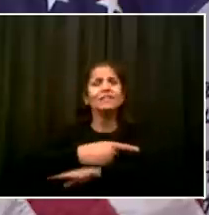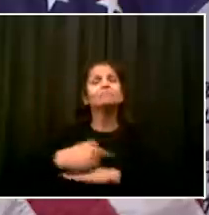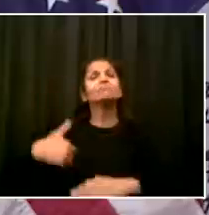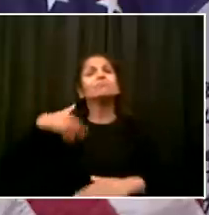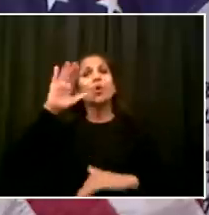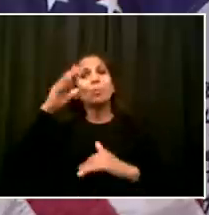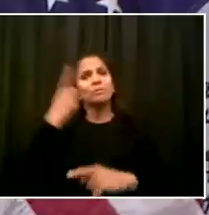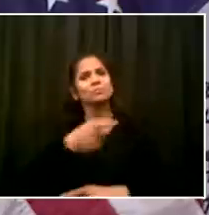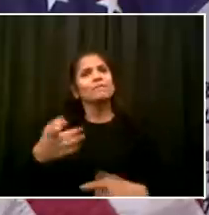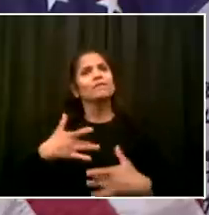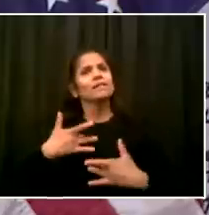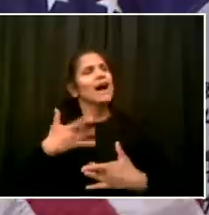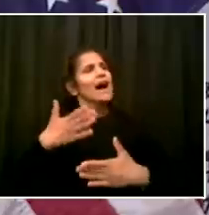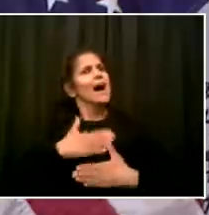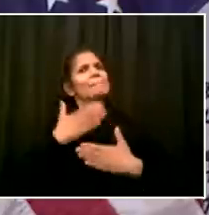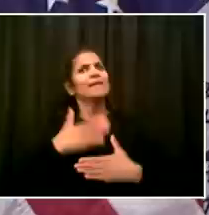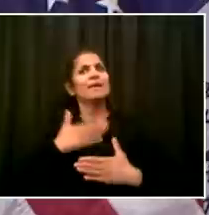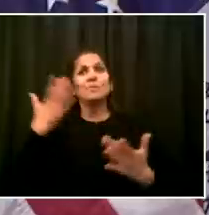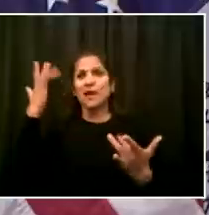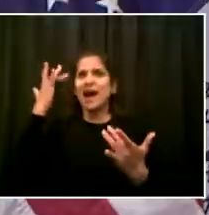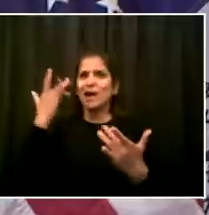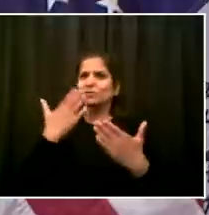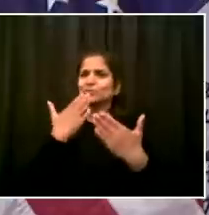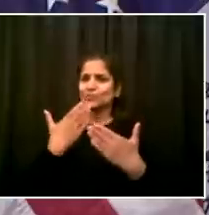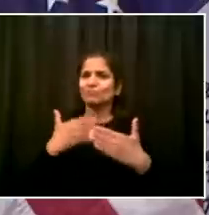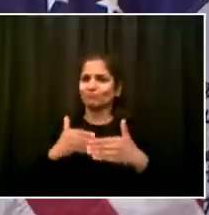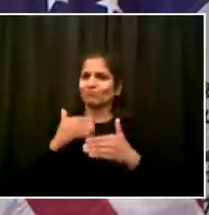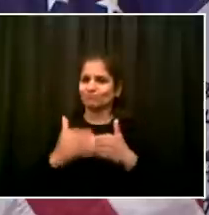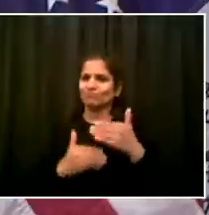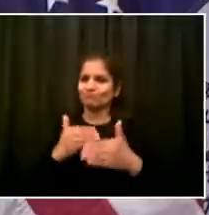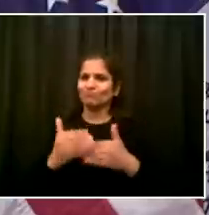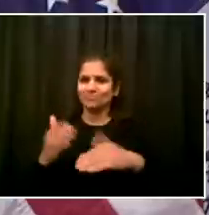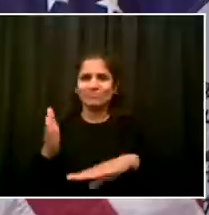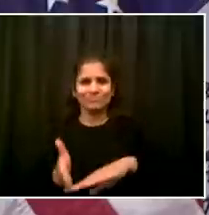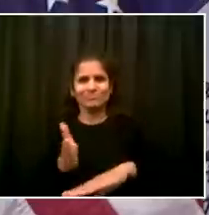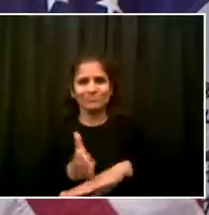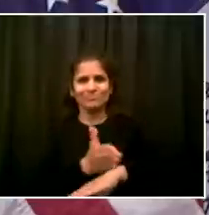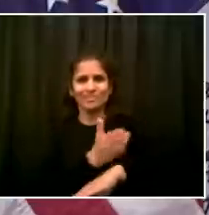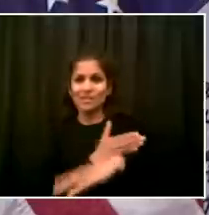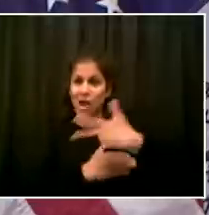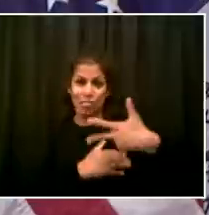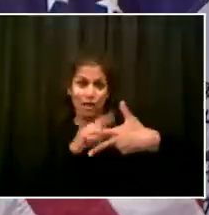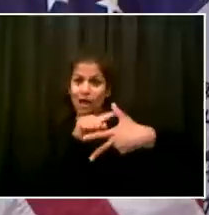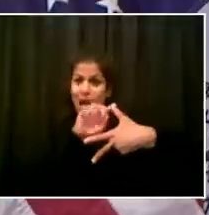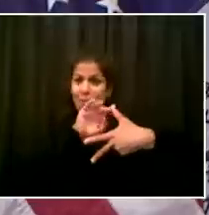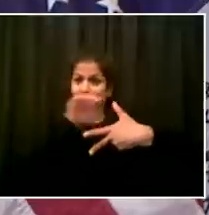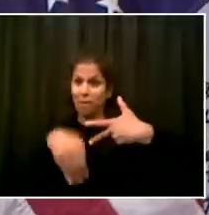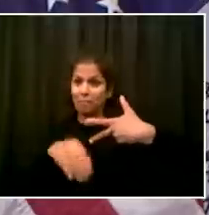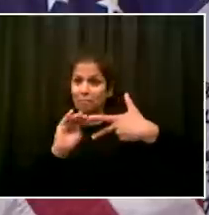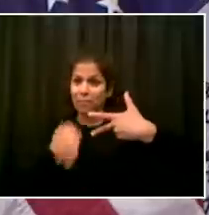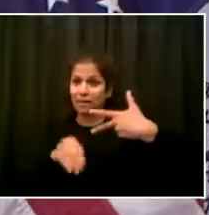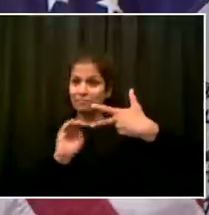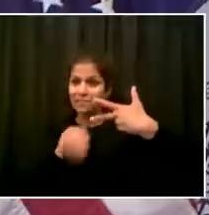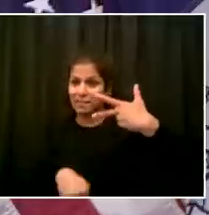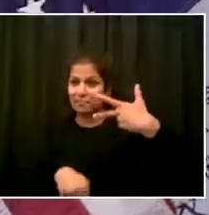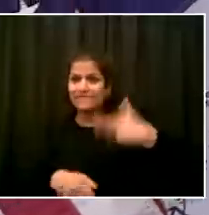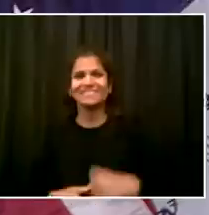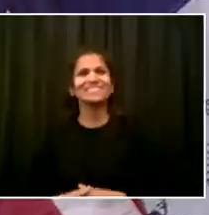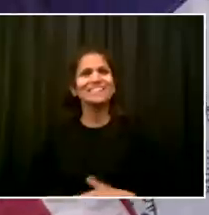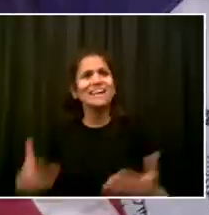more and take another step towards a better life in this city. Thank you, everyone, and have a great weekend. Thank you.